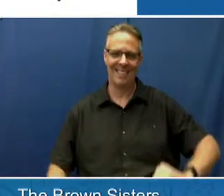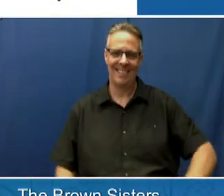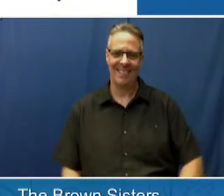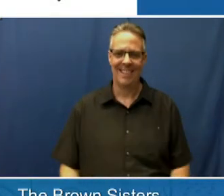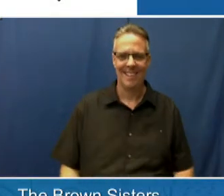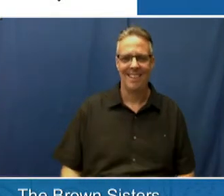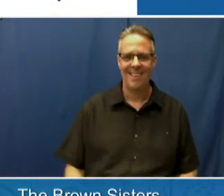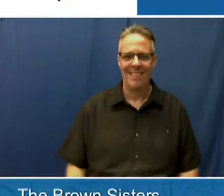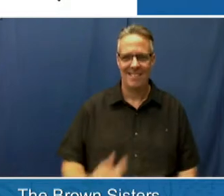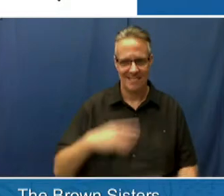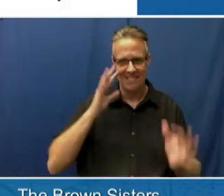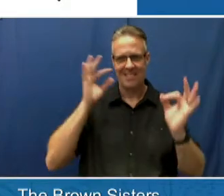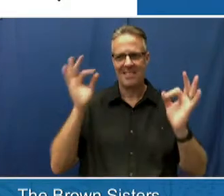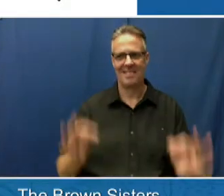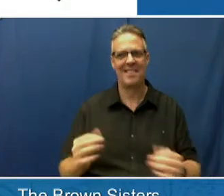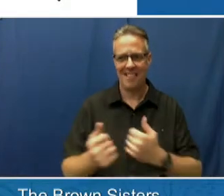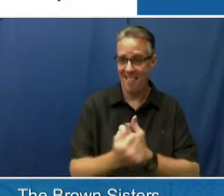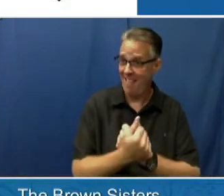smile.